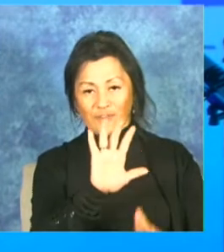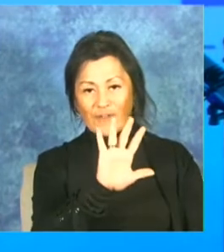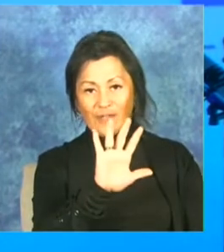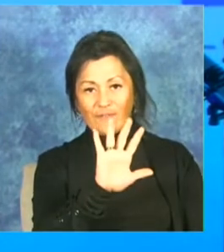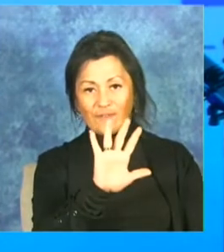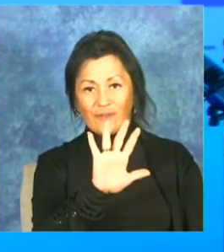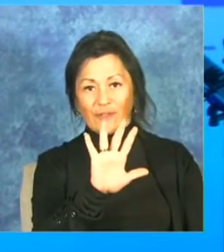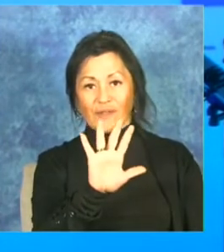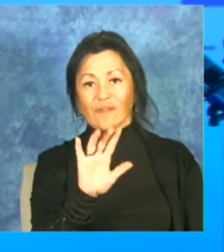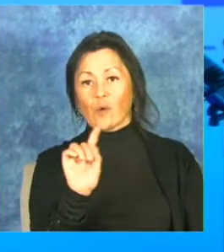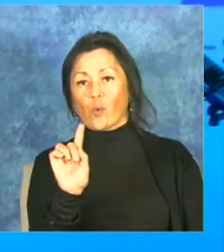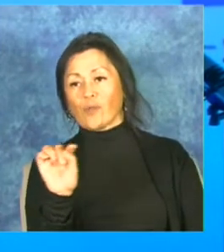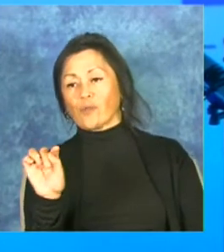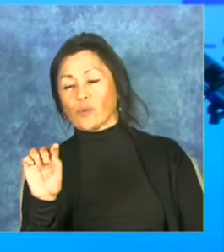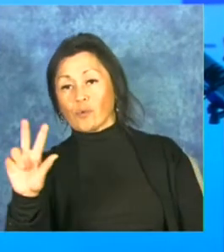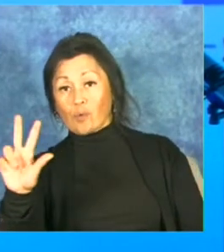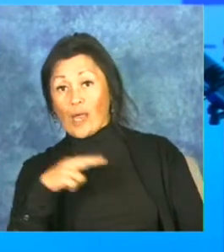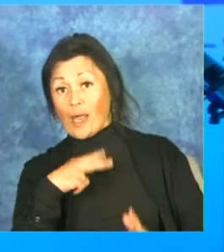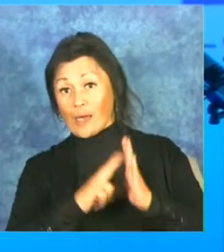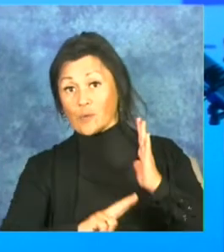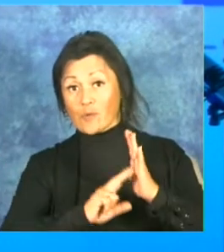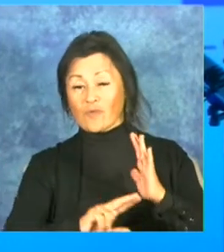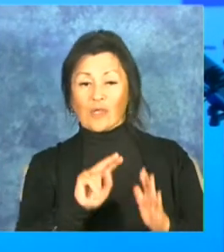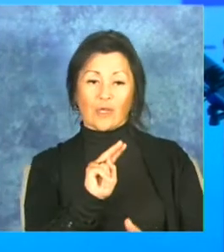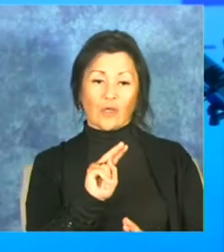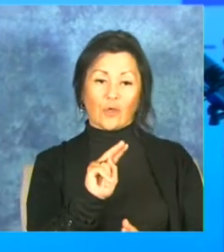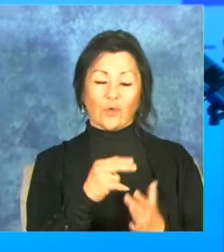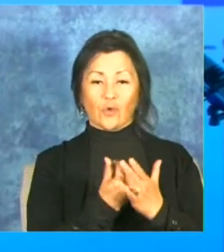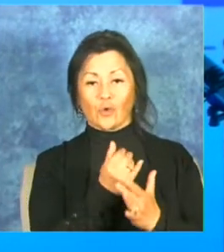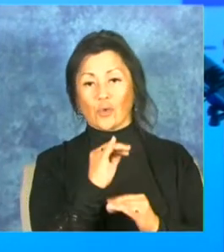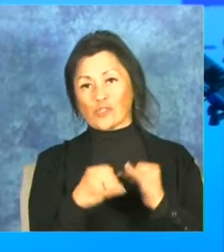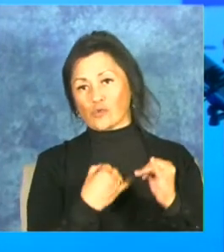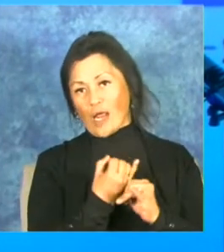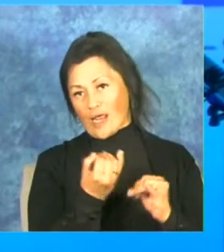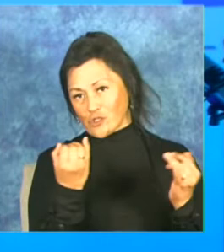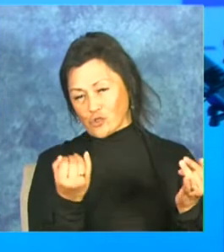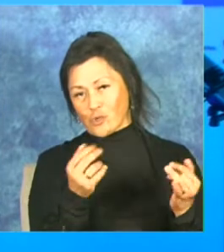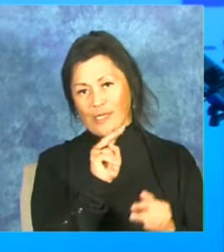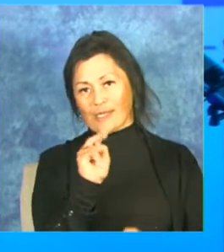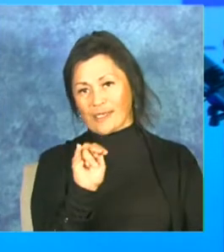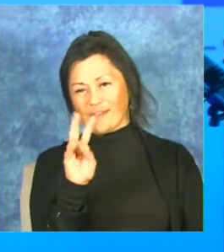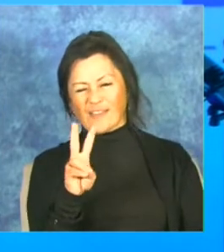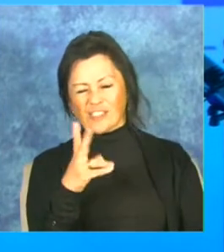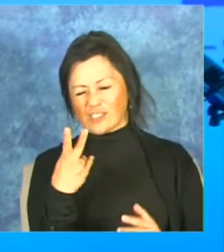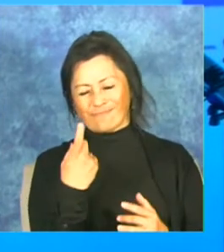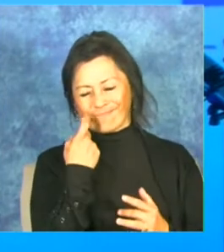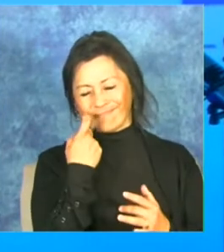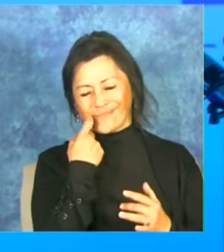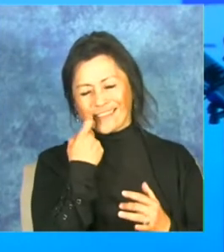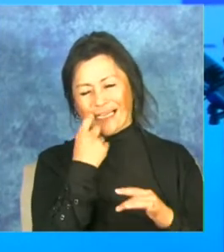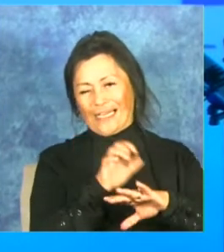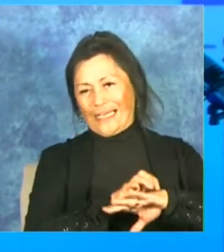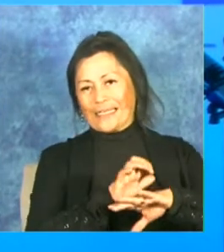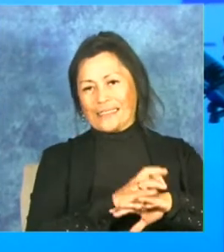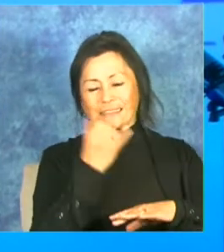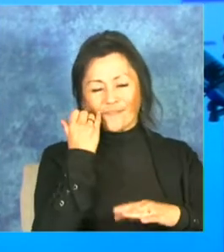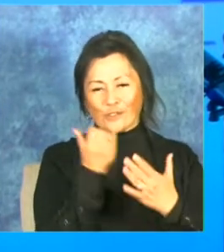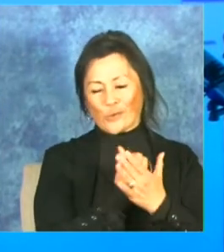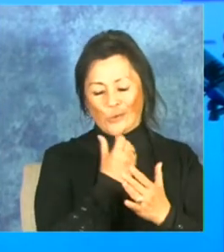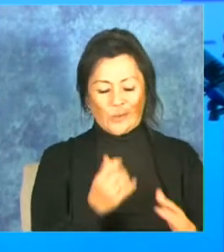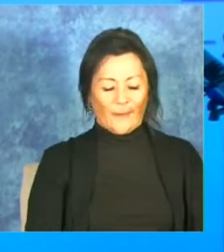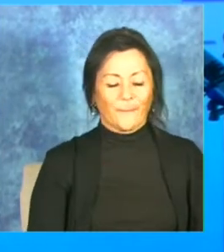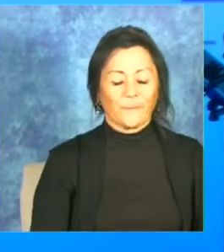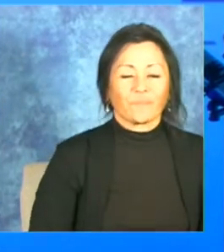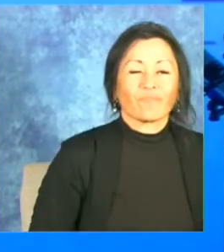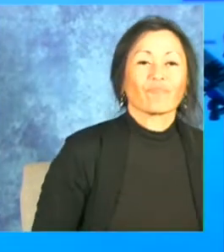1 through 3. And I'm reading out of the New International Version, which is modern English for those of you that are new with us and